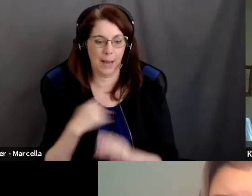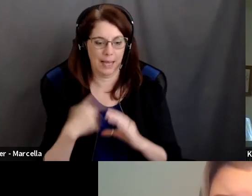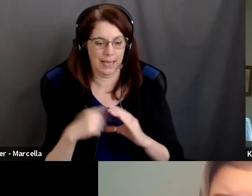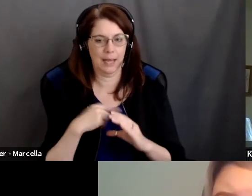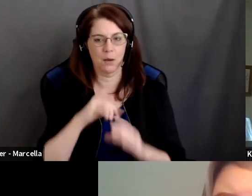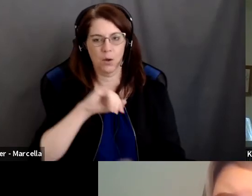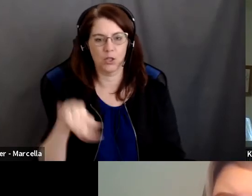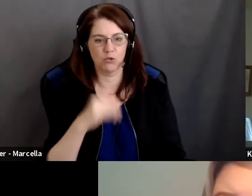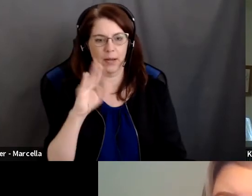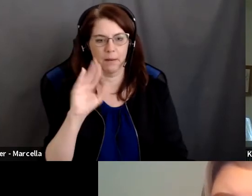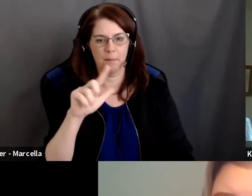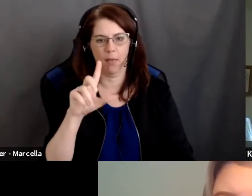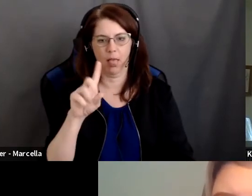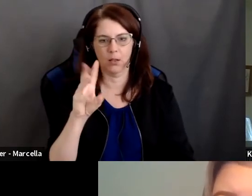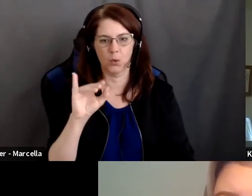is